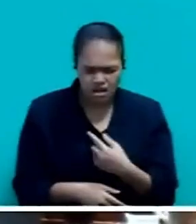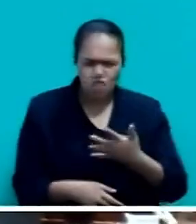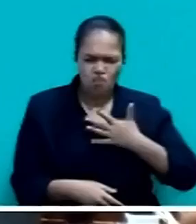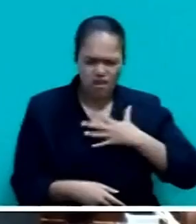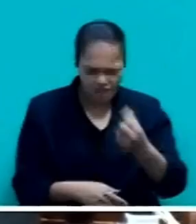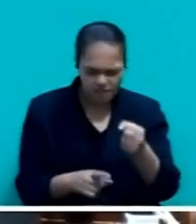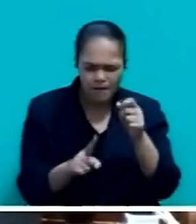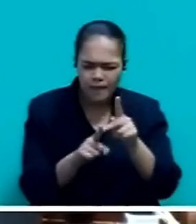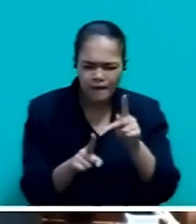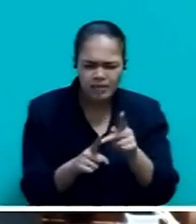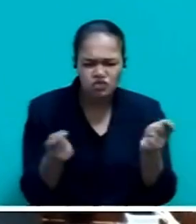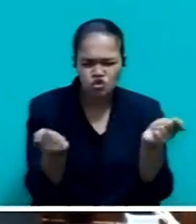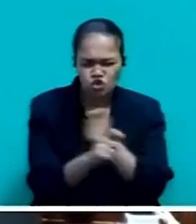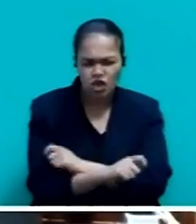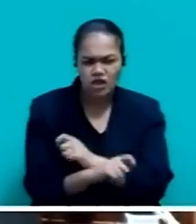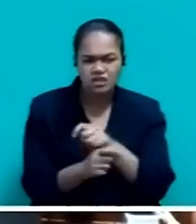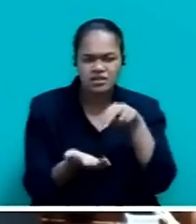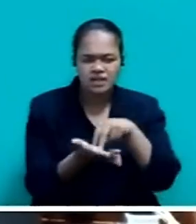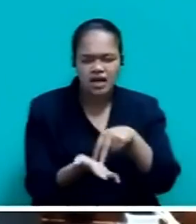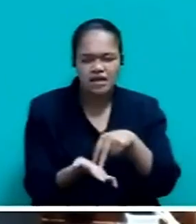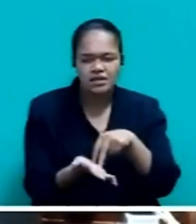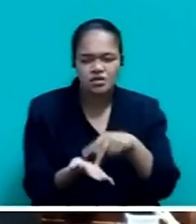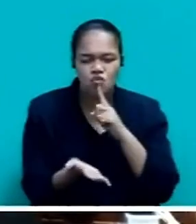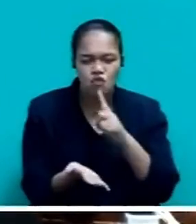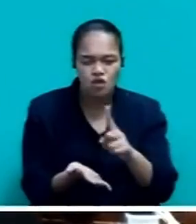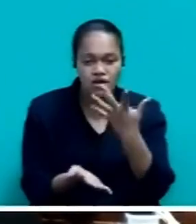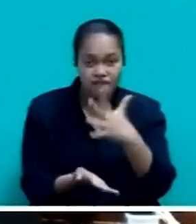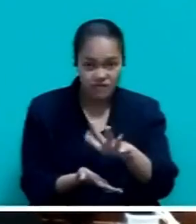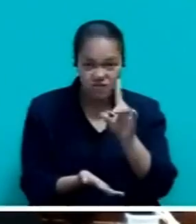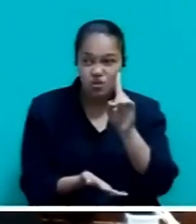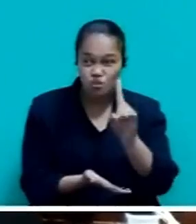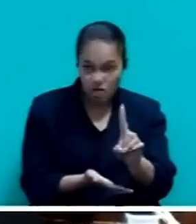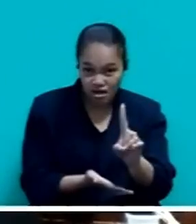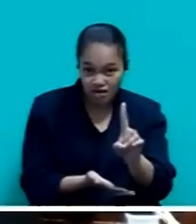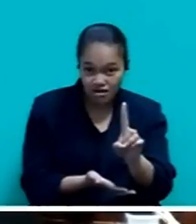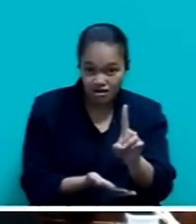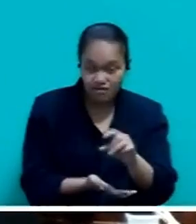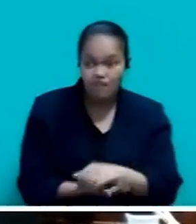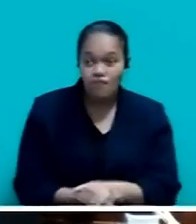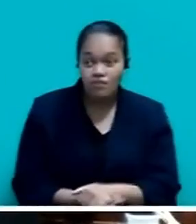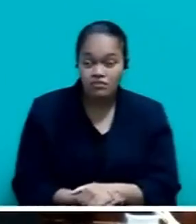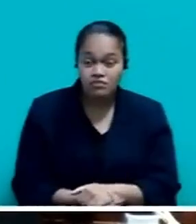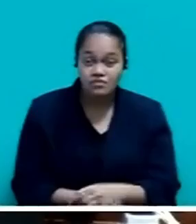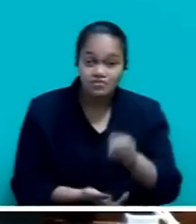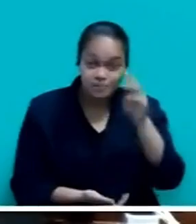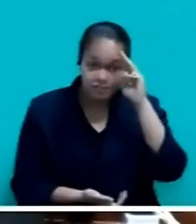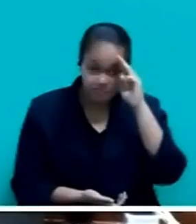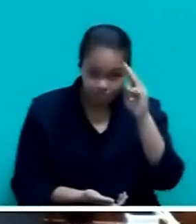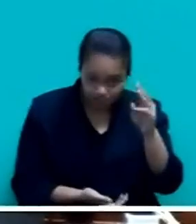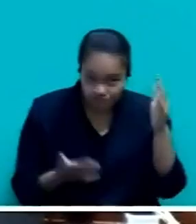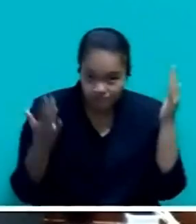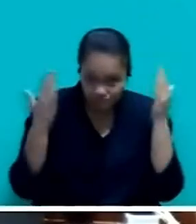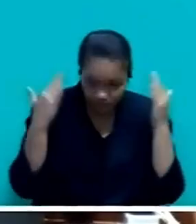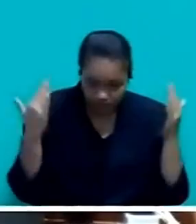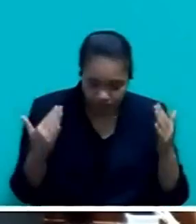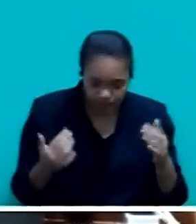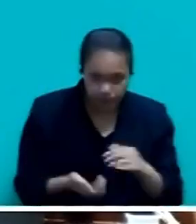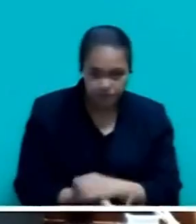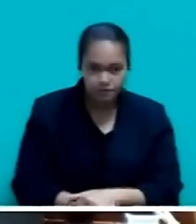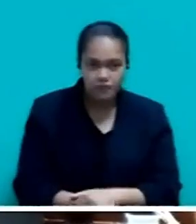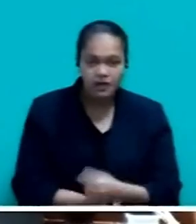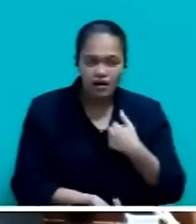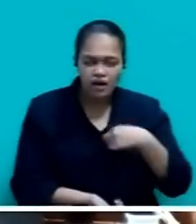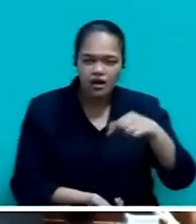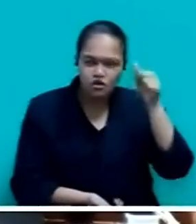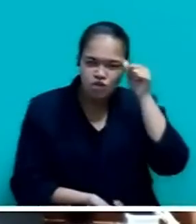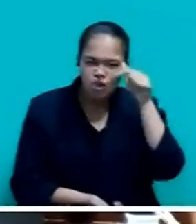reasons. For good reasons. This was, Mr. Speaker. Order. Mr. Speaker, I know he's